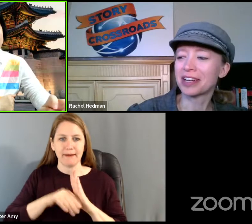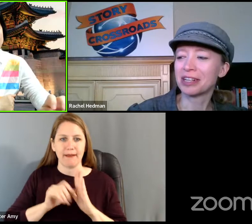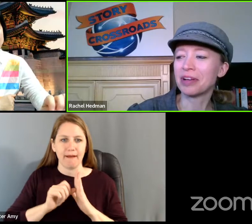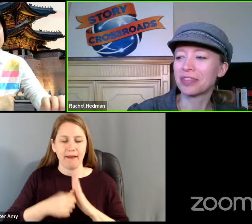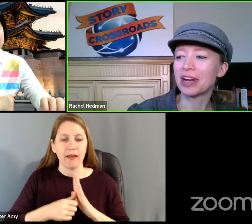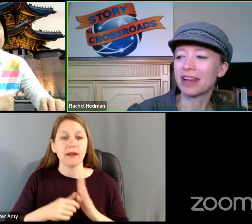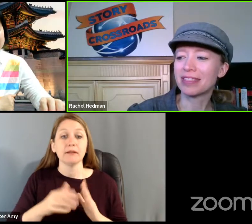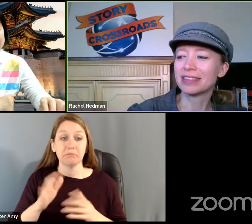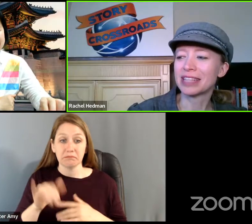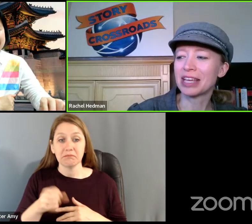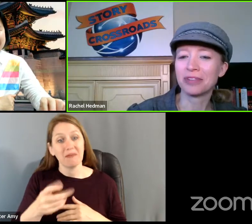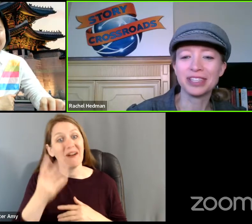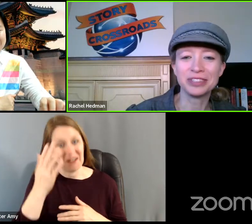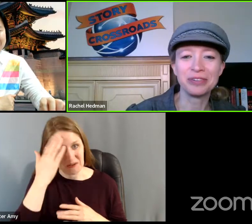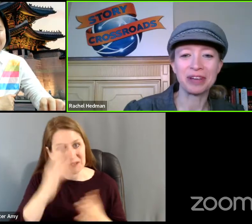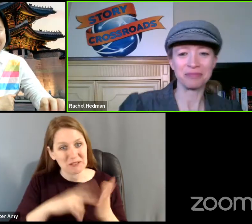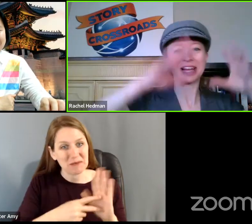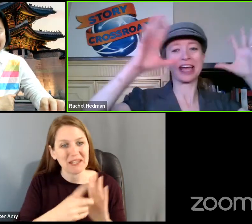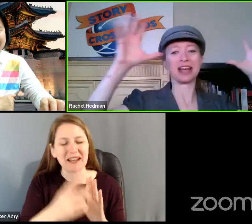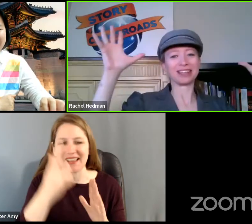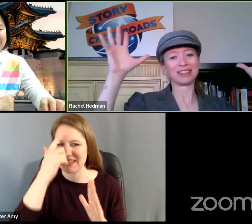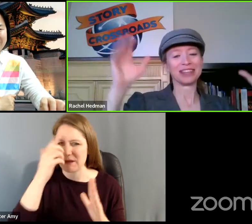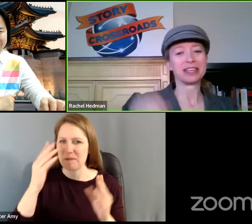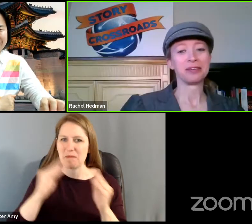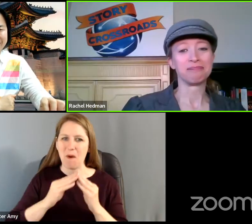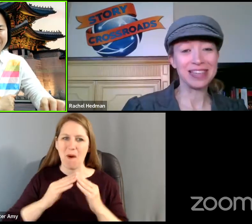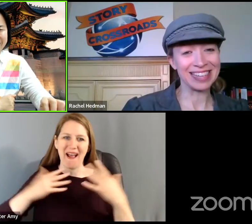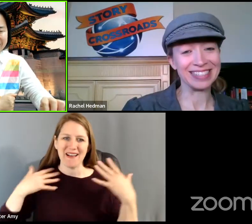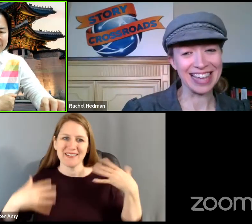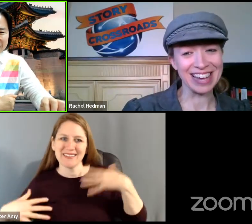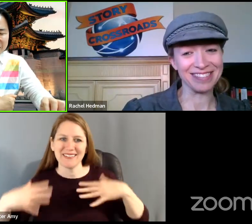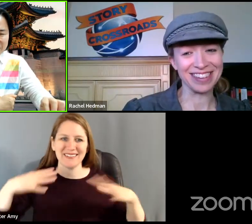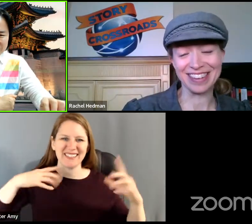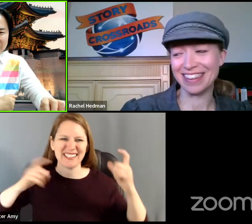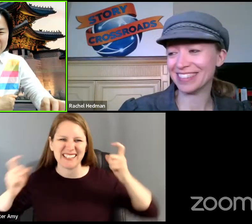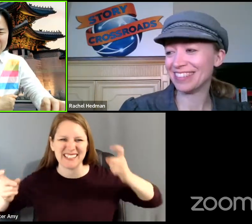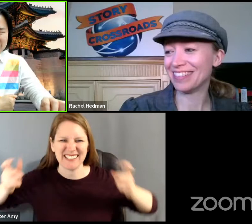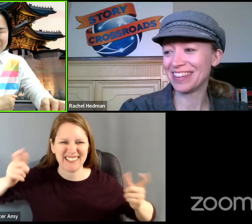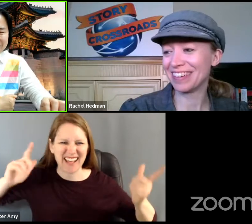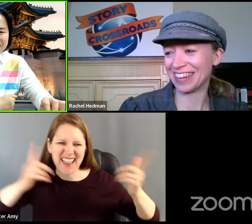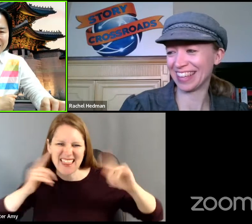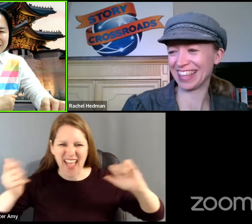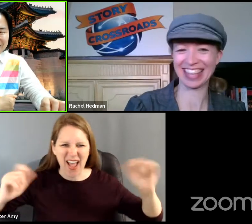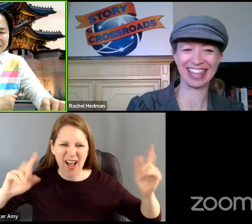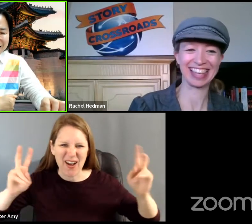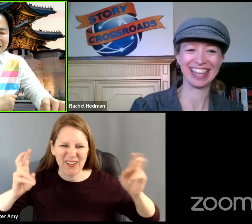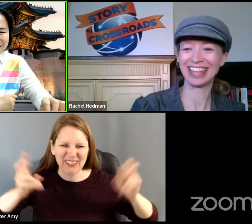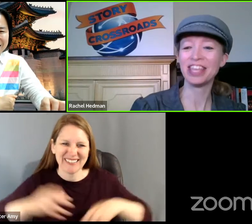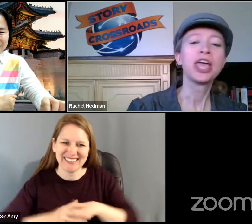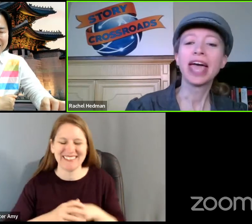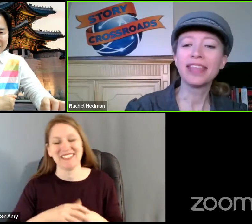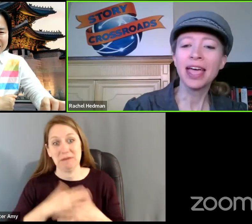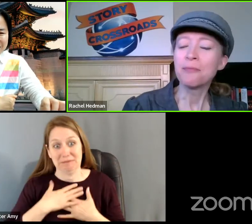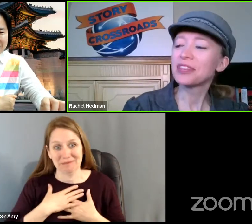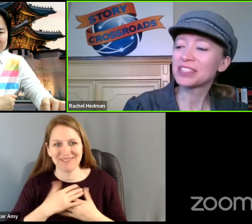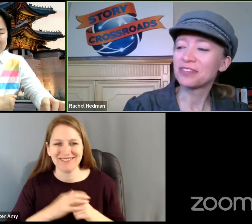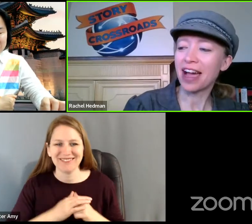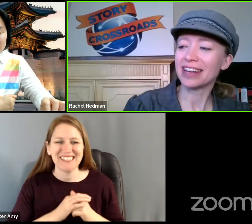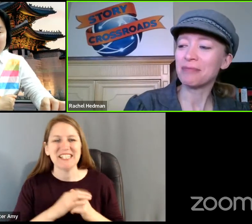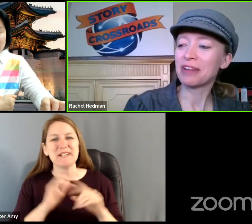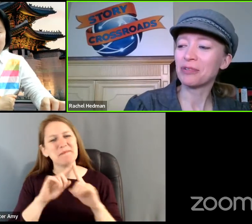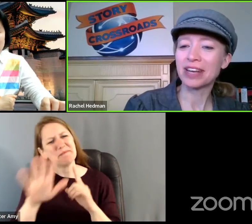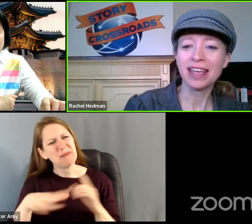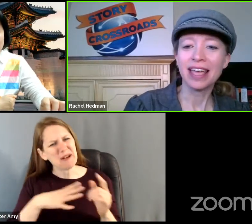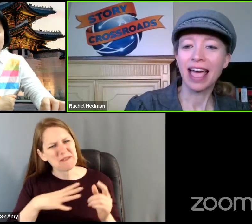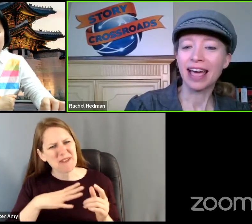you're talking about there. I think they really do. We're kind of Yeah. big and loud, huh? Oh dear. And but that's